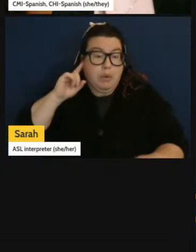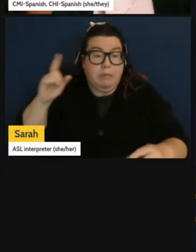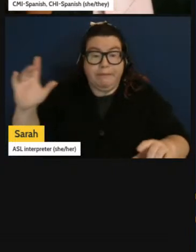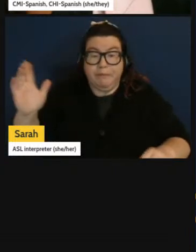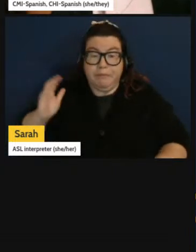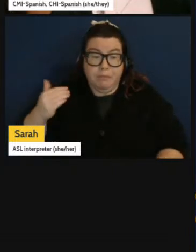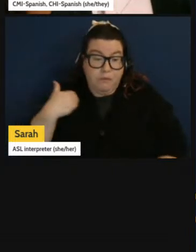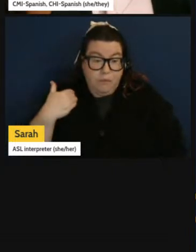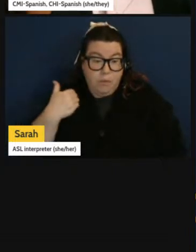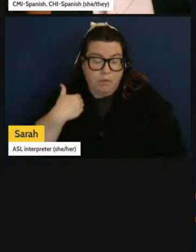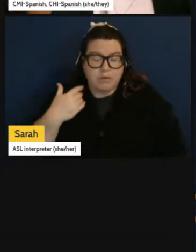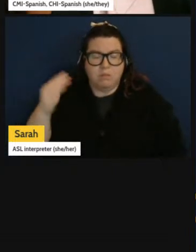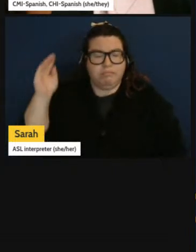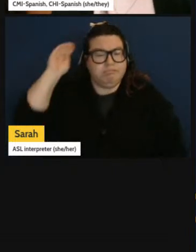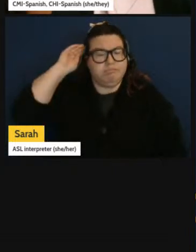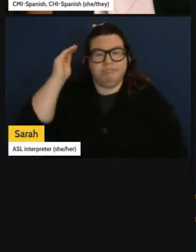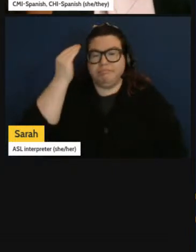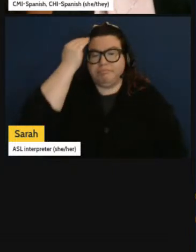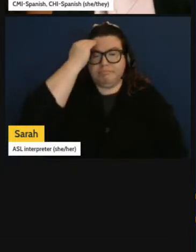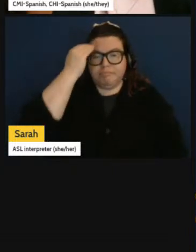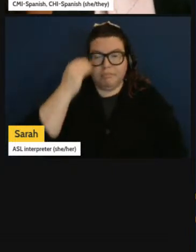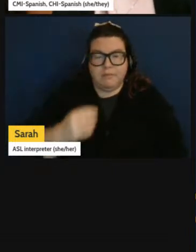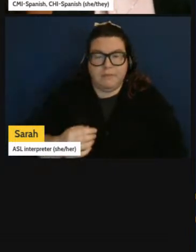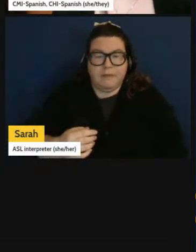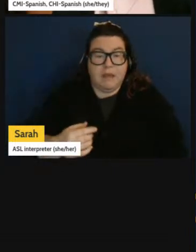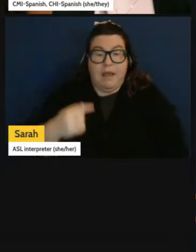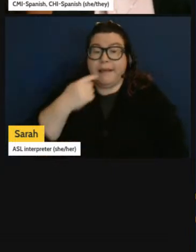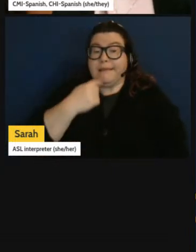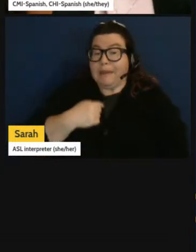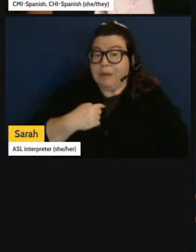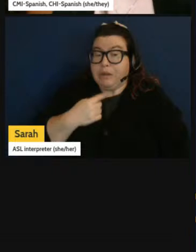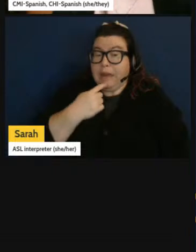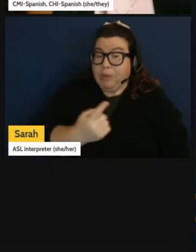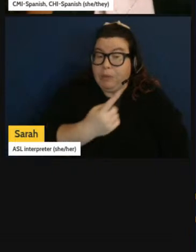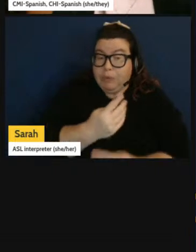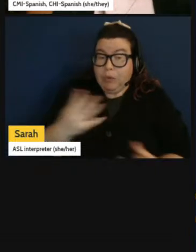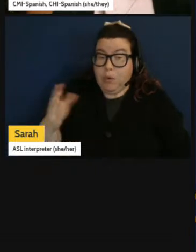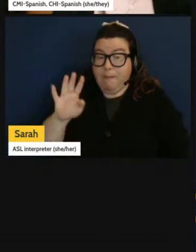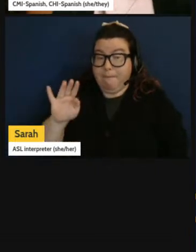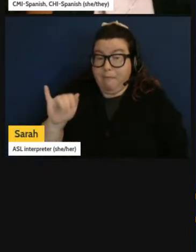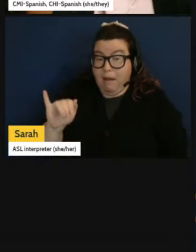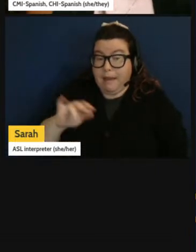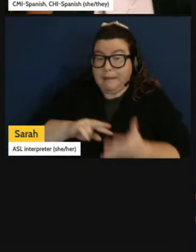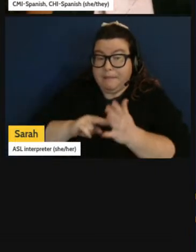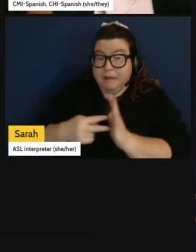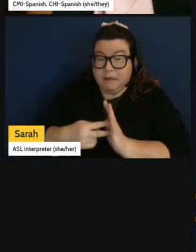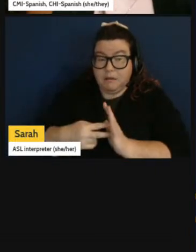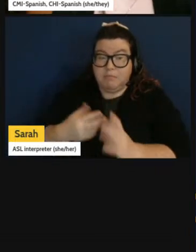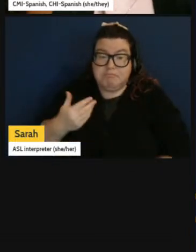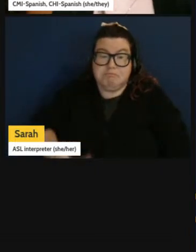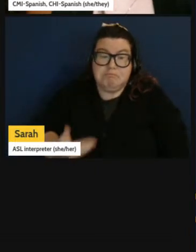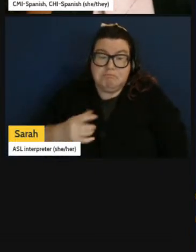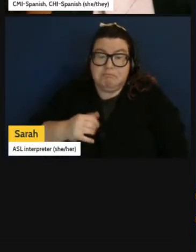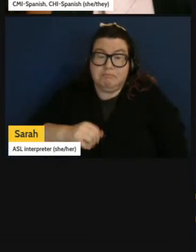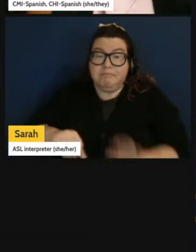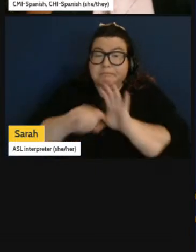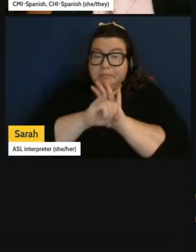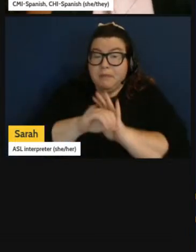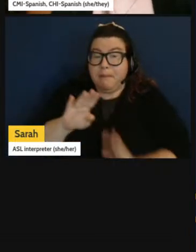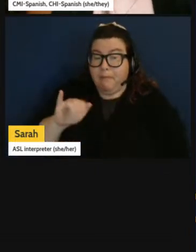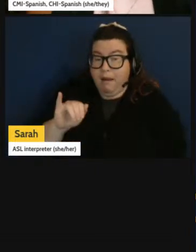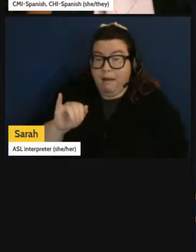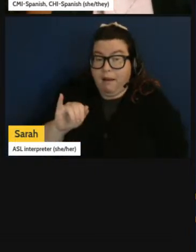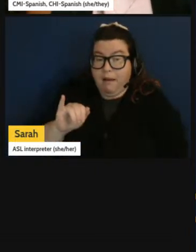mind. Now, I can tell you what my definition of bisexual is. I'm actually bisexual.